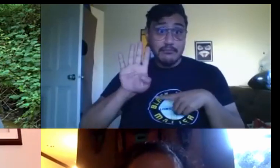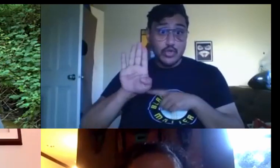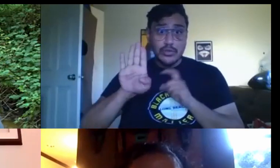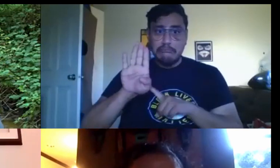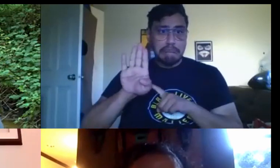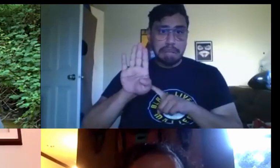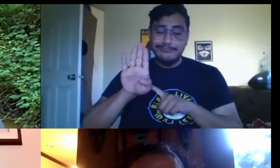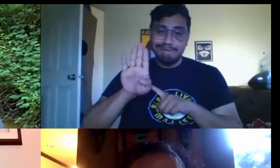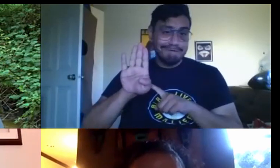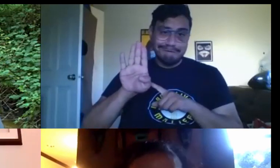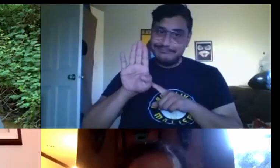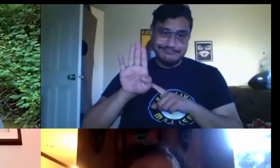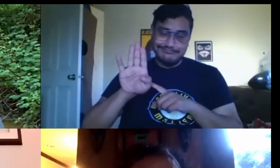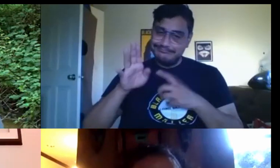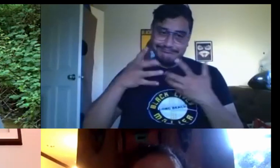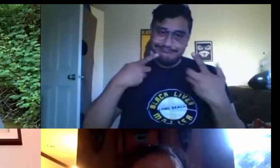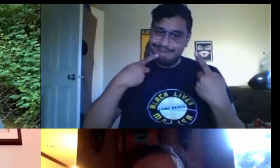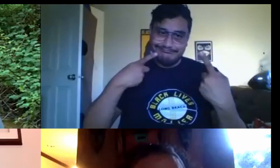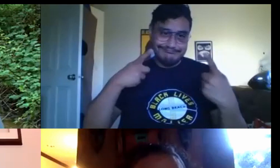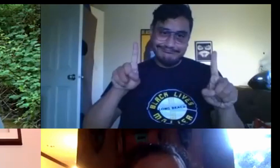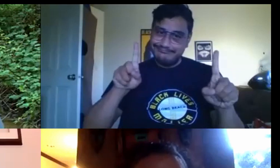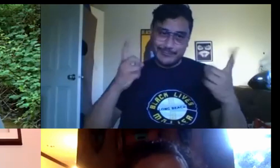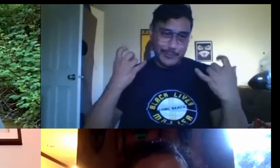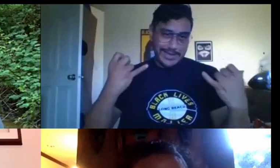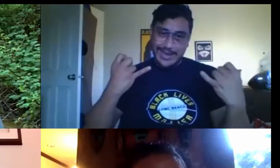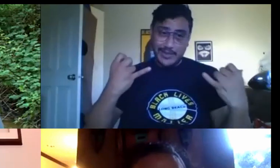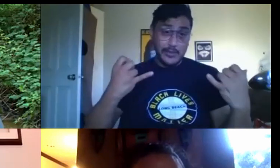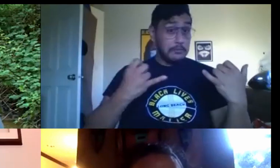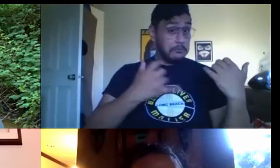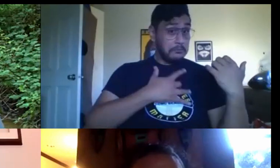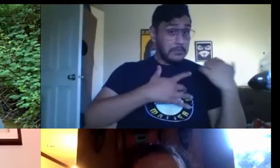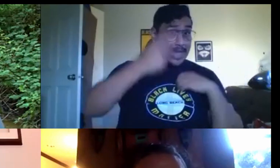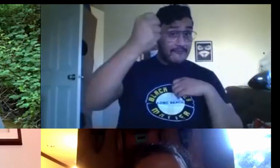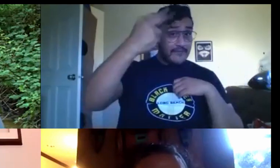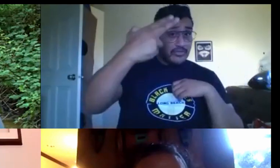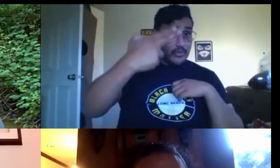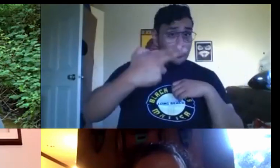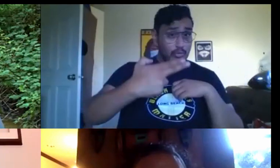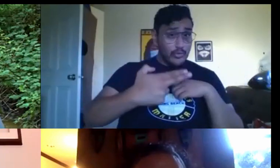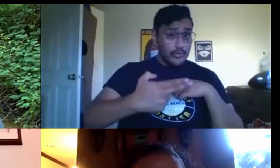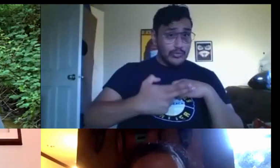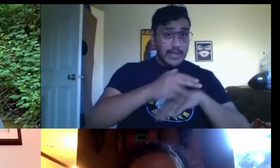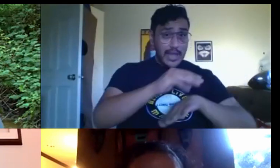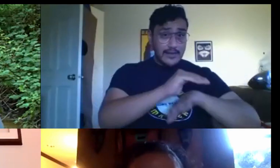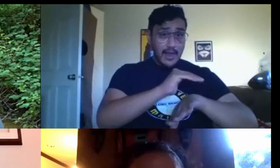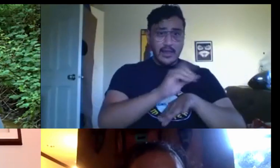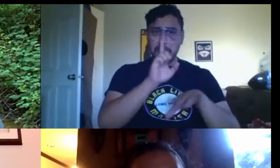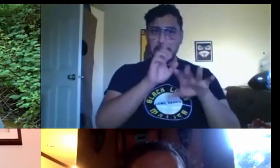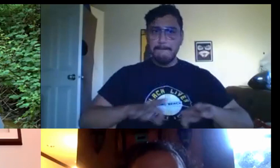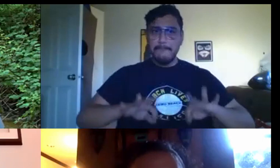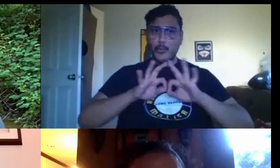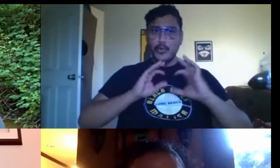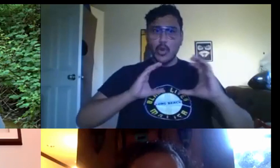us this evening. Every Thursday night, we have really important conversations about